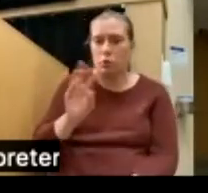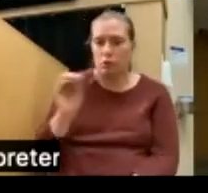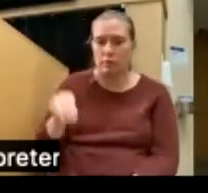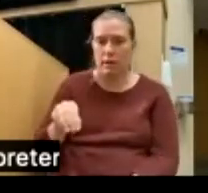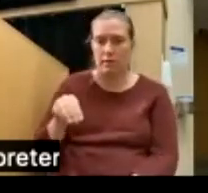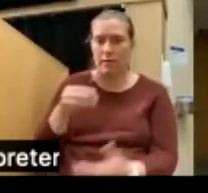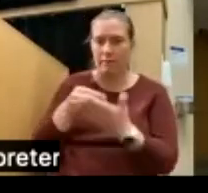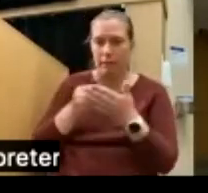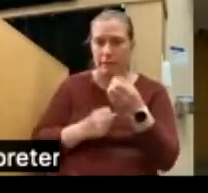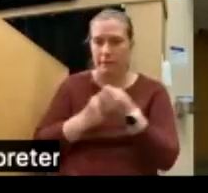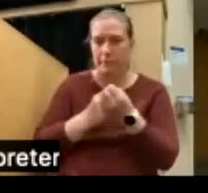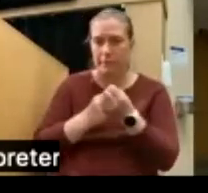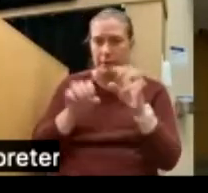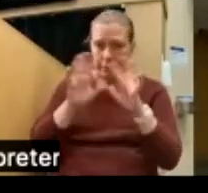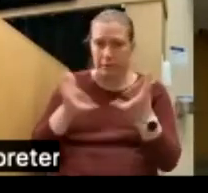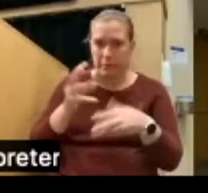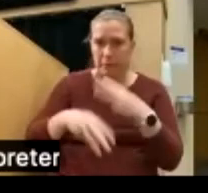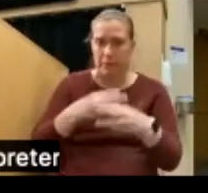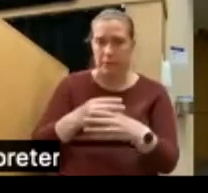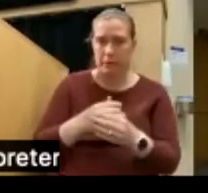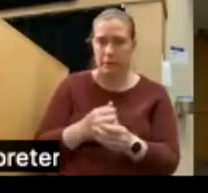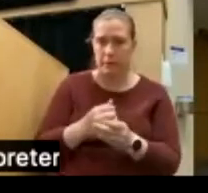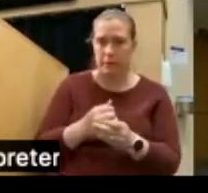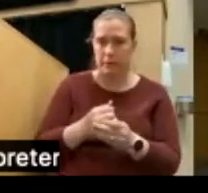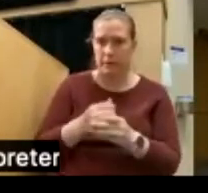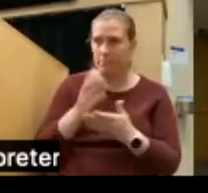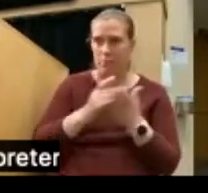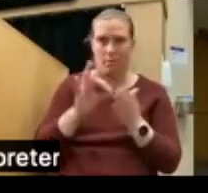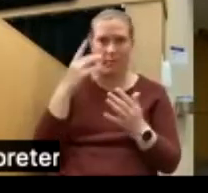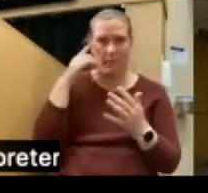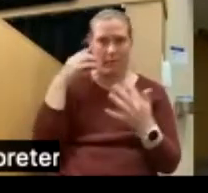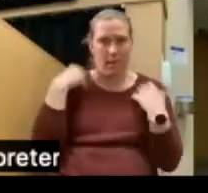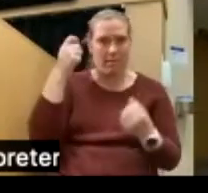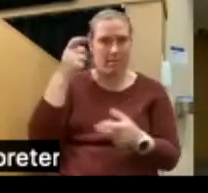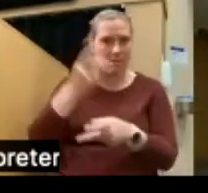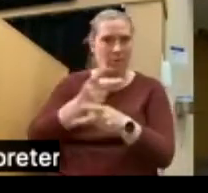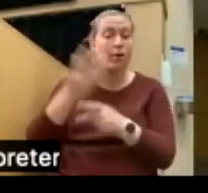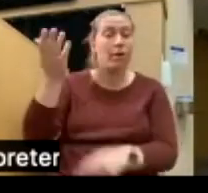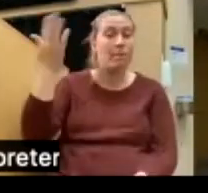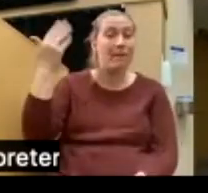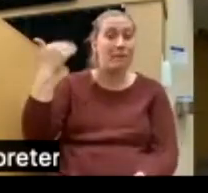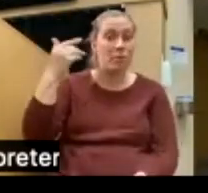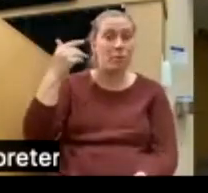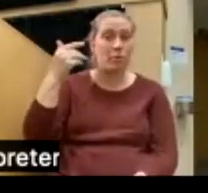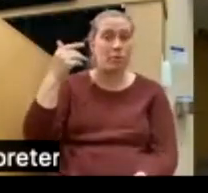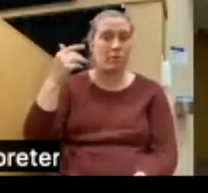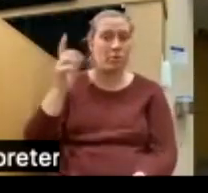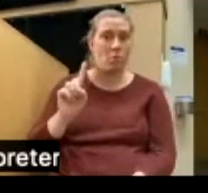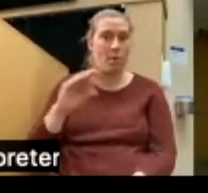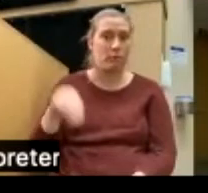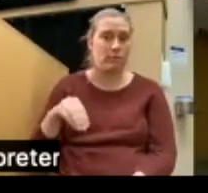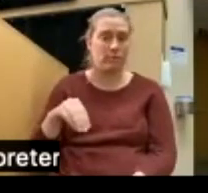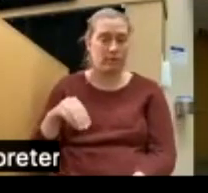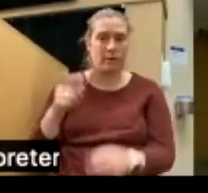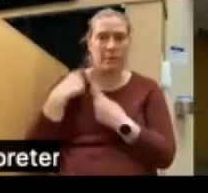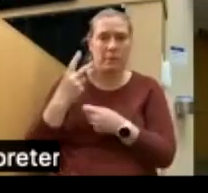to thinking about healthcare. Believe it or not, this has gone up from 1% last year. After all of the things with the